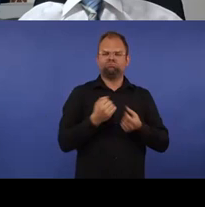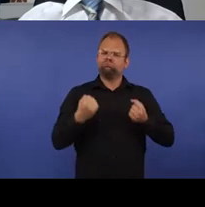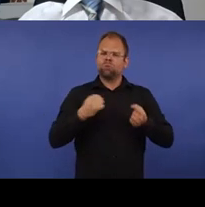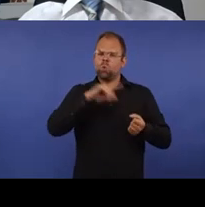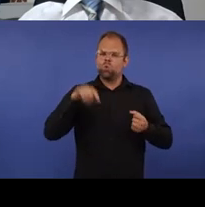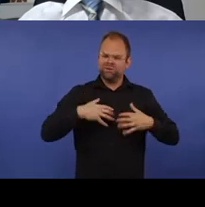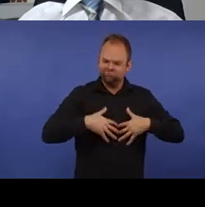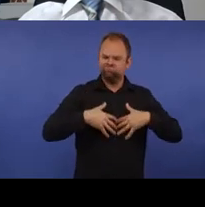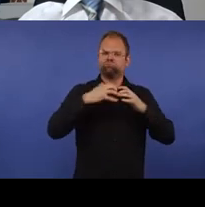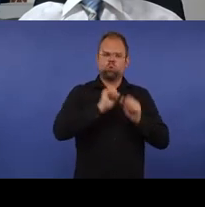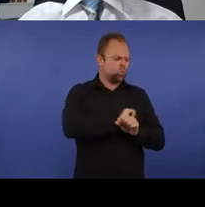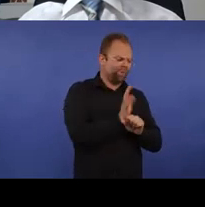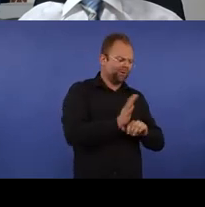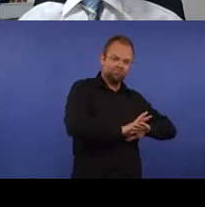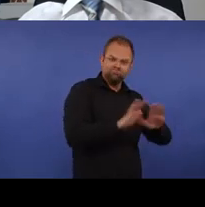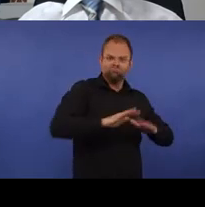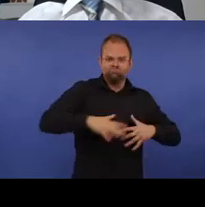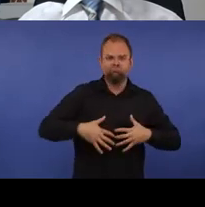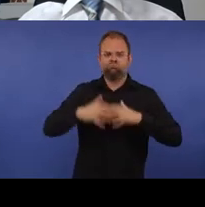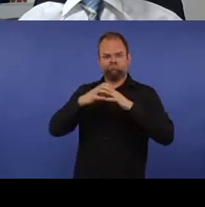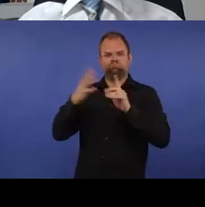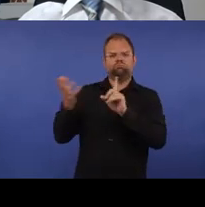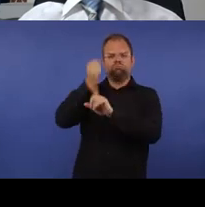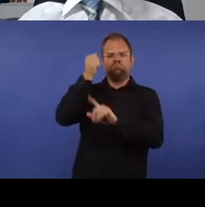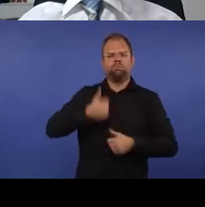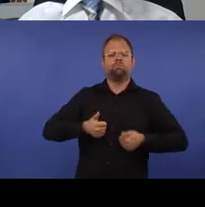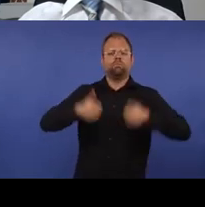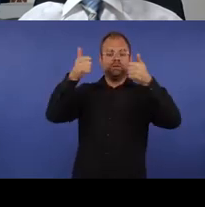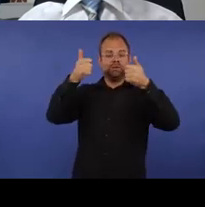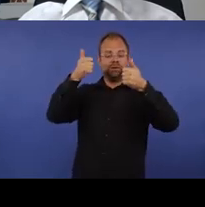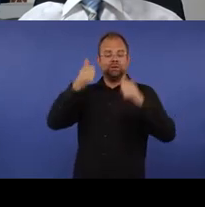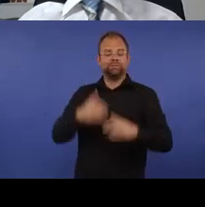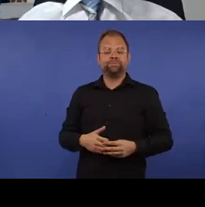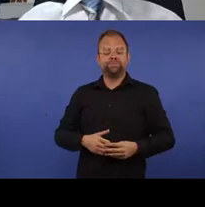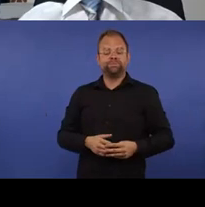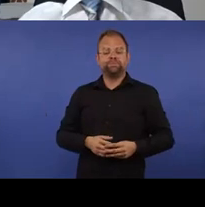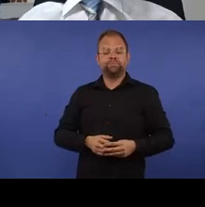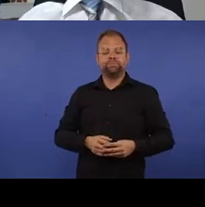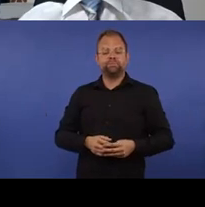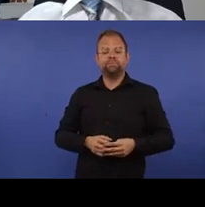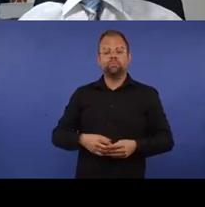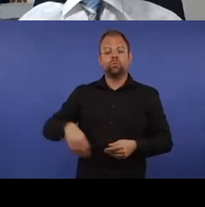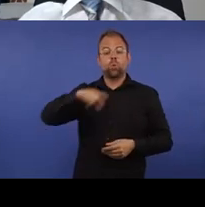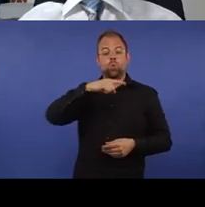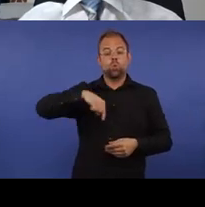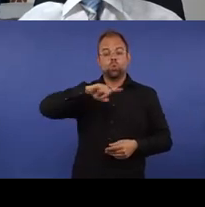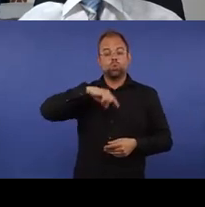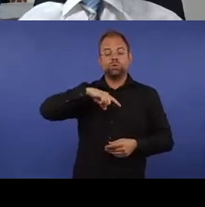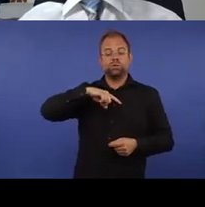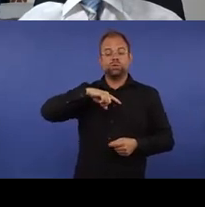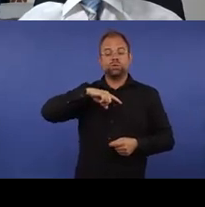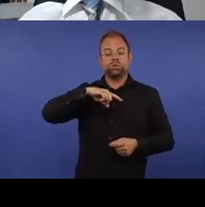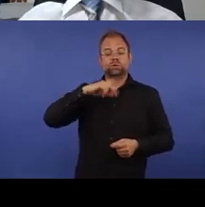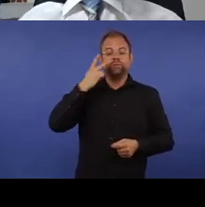So, and I hope that we next time we can represent really all the continents from all over the world, and that we are